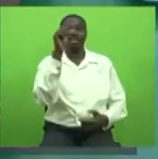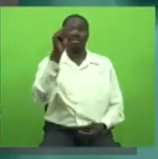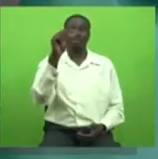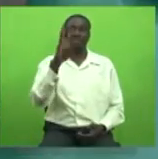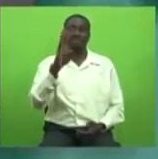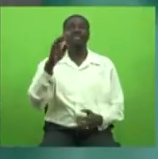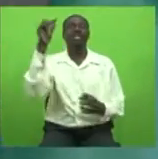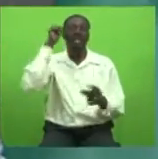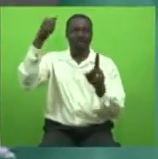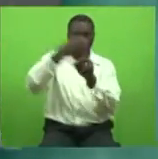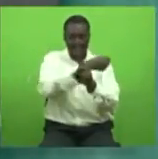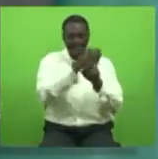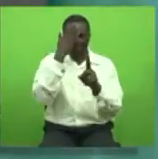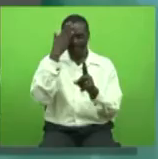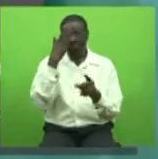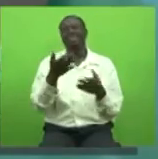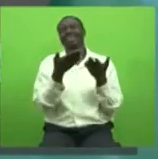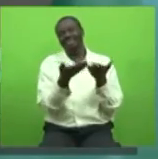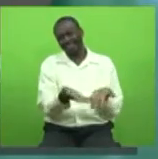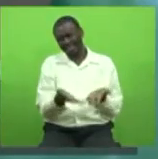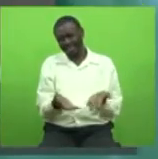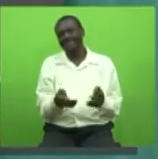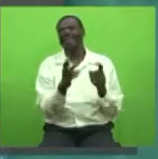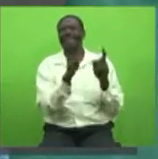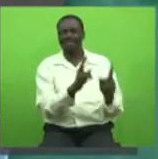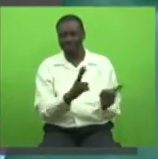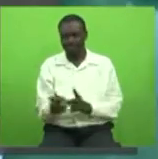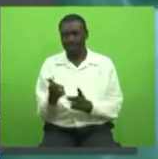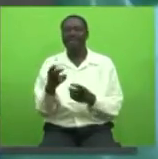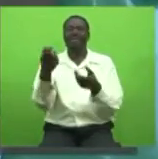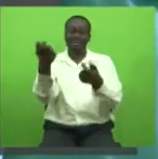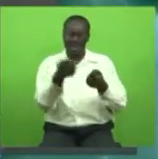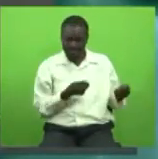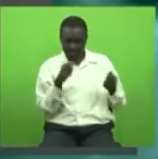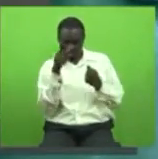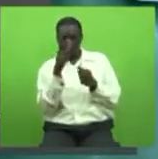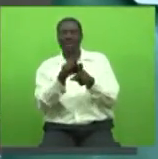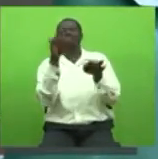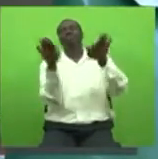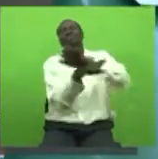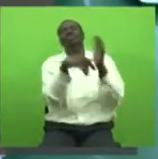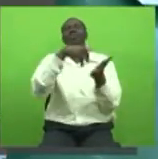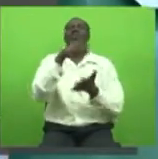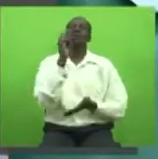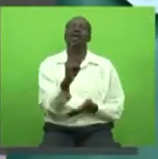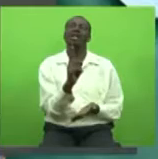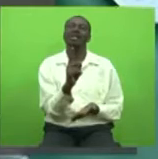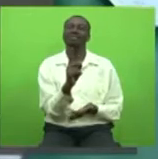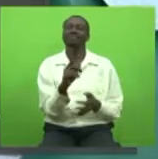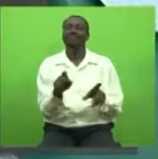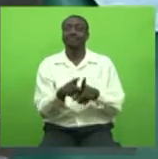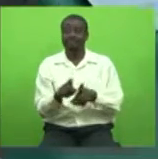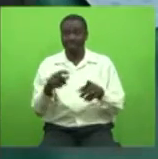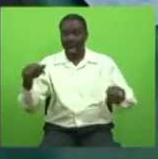rape inakuwa yani mambo ya gender violence. Kwa hivyo kila kitu ambayo inafanyika tutaweka hizo records